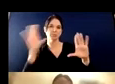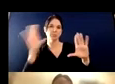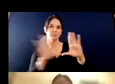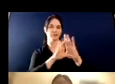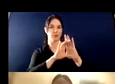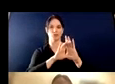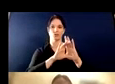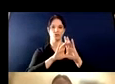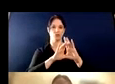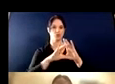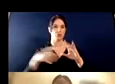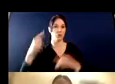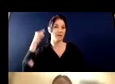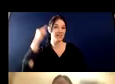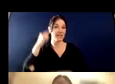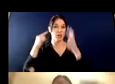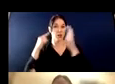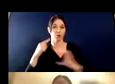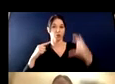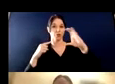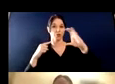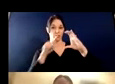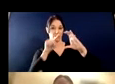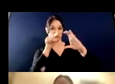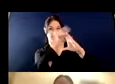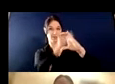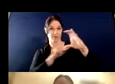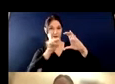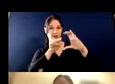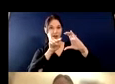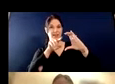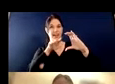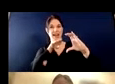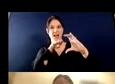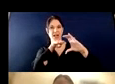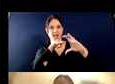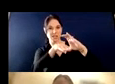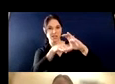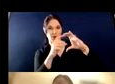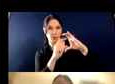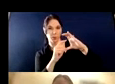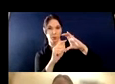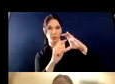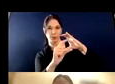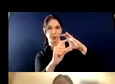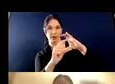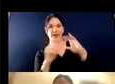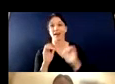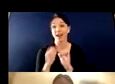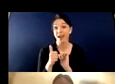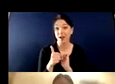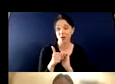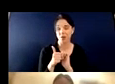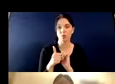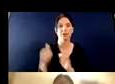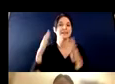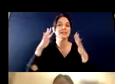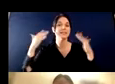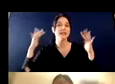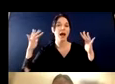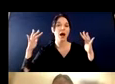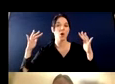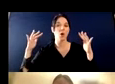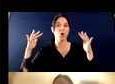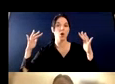auditory system. And the way that hearing works is that sound enters the outer ear or the